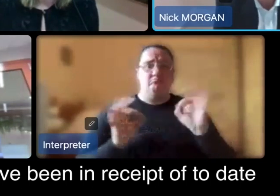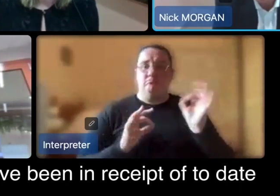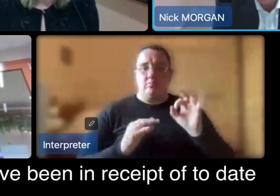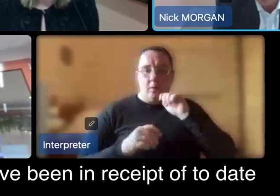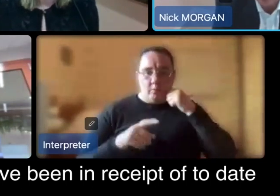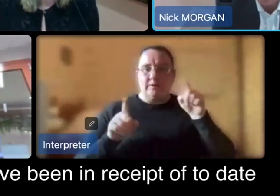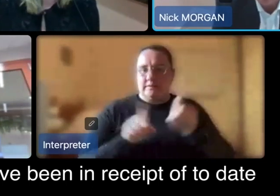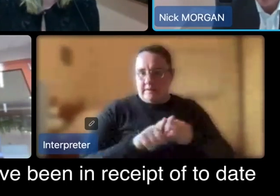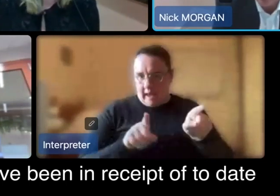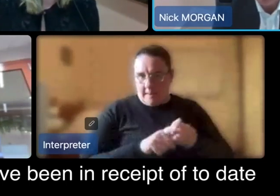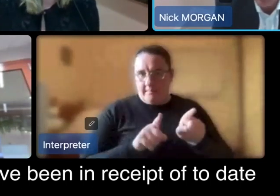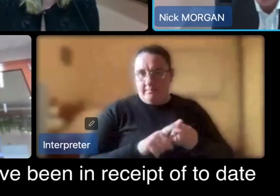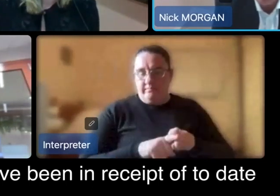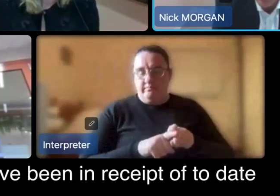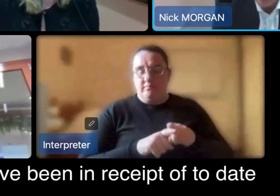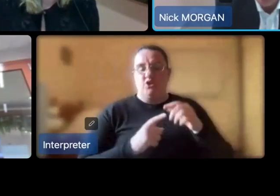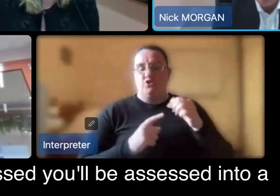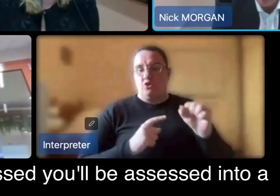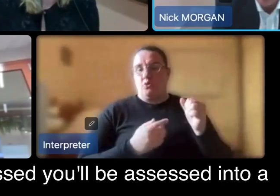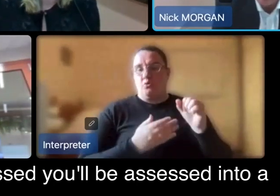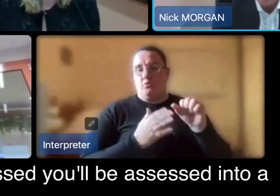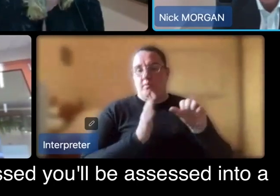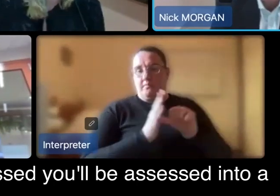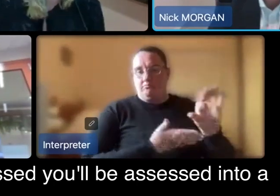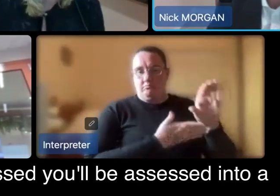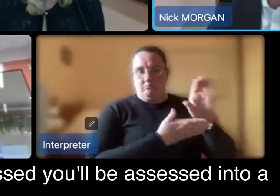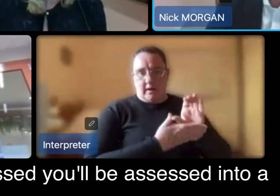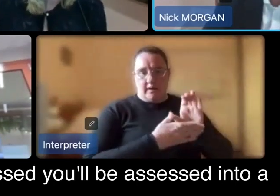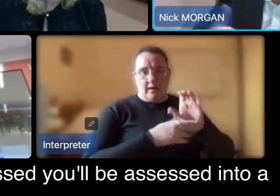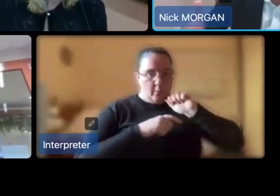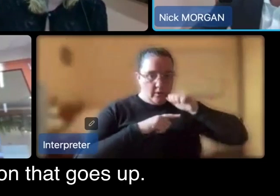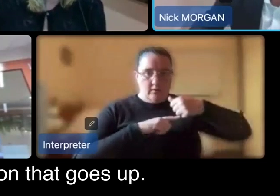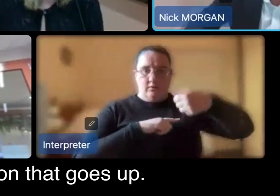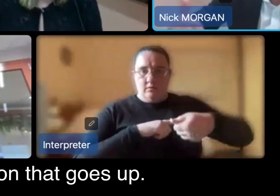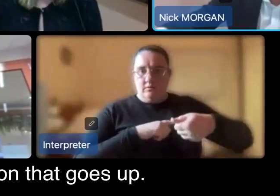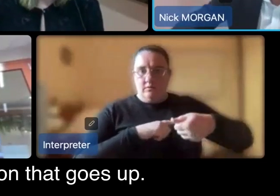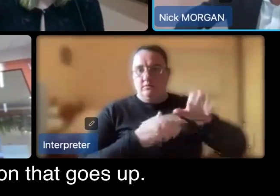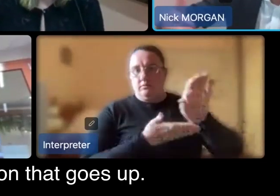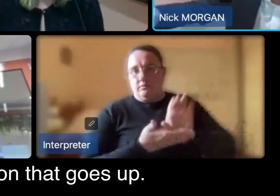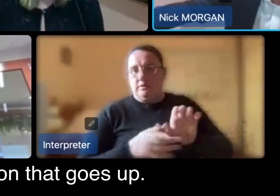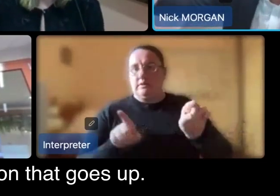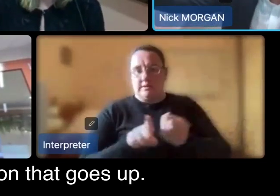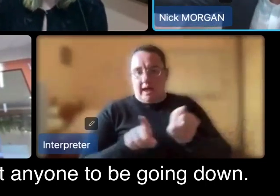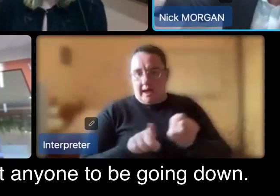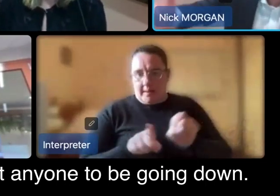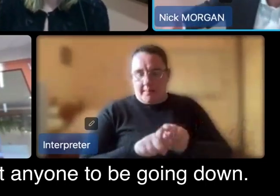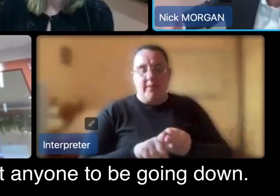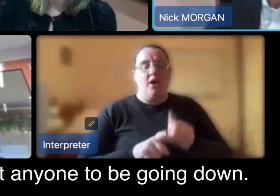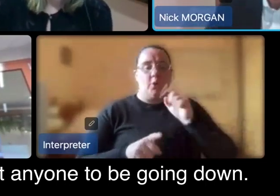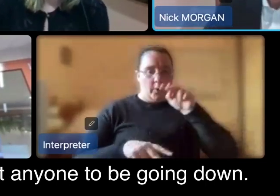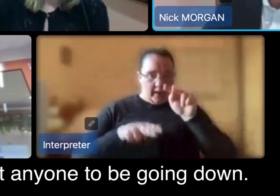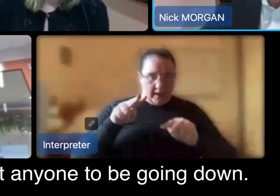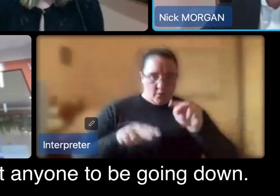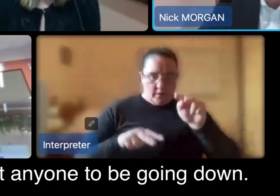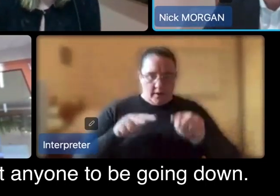of services that you have been in receipt of to date. And when you get assessed, you will be assessed into a classification that goes up. So we're not